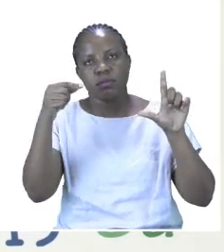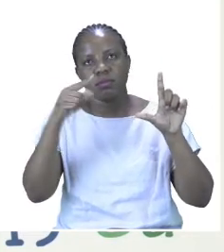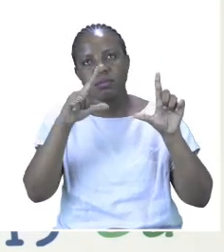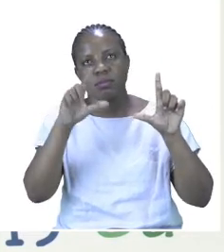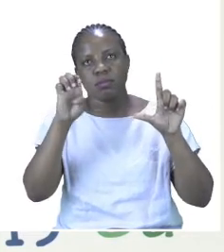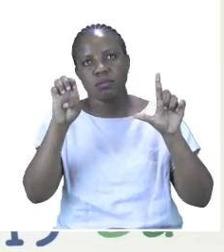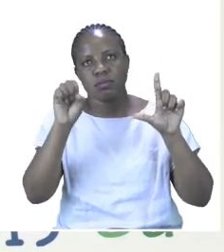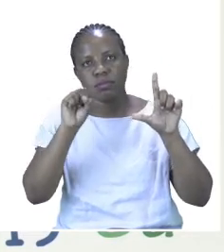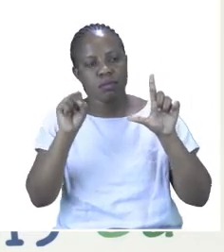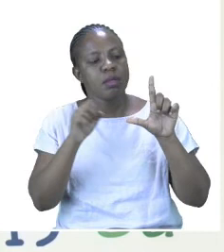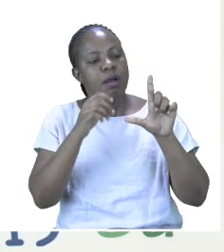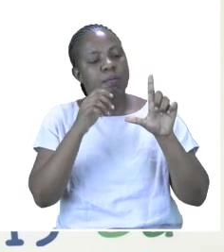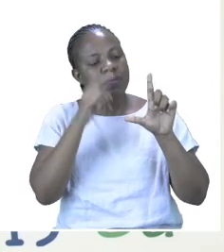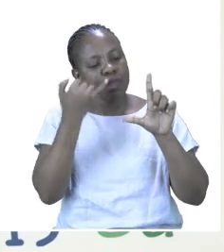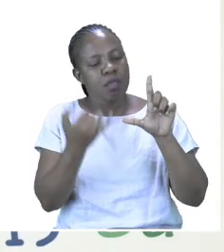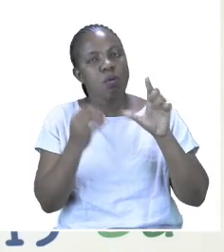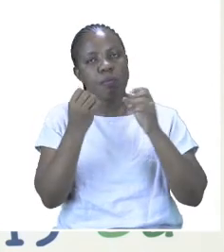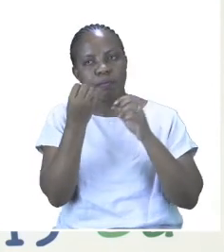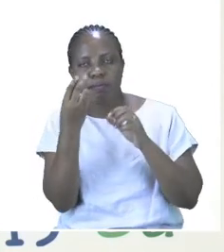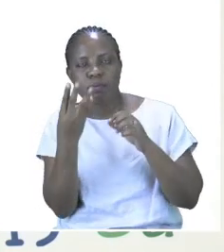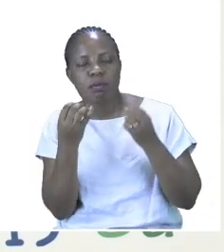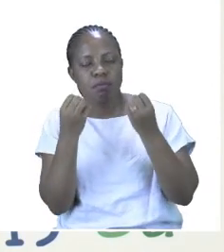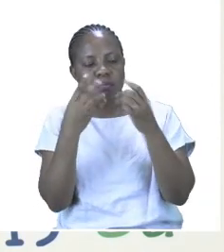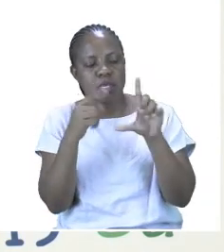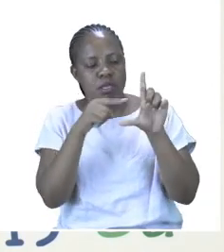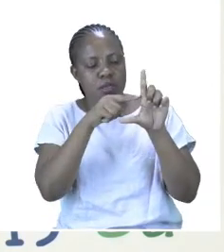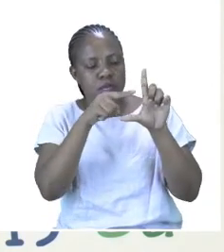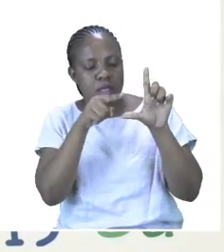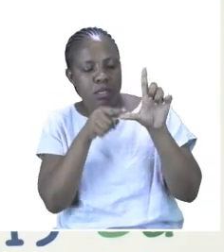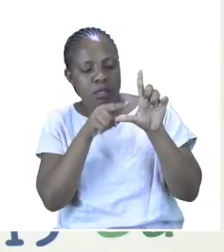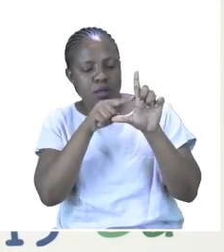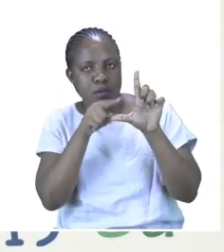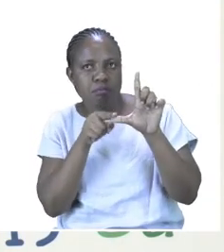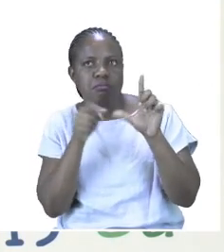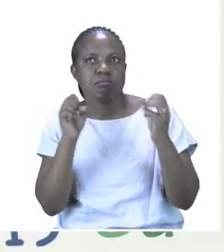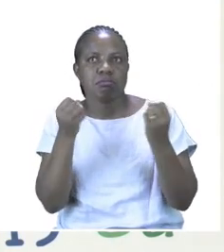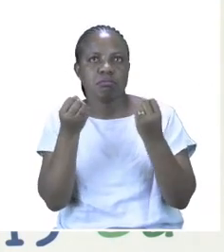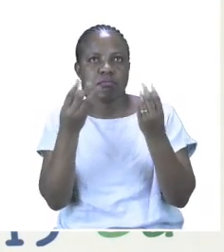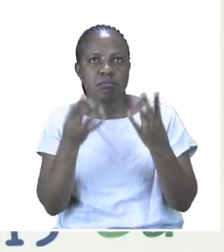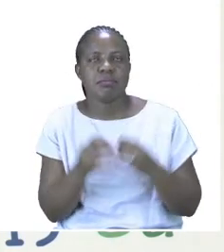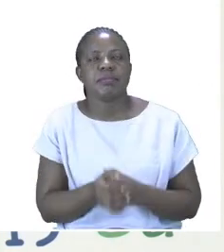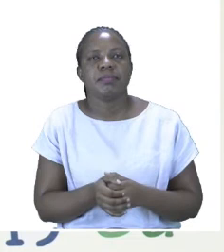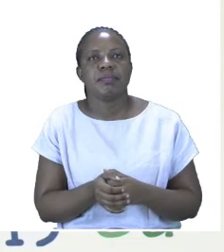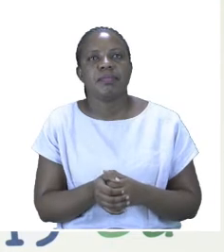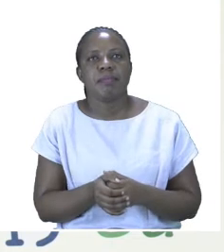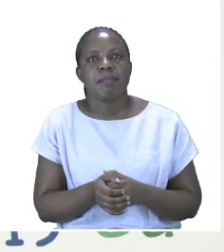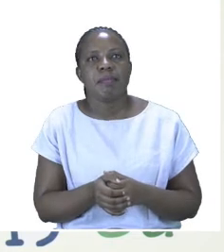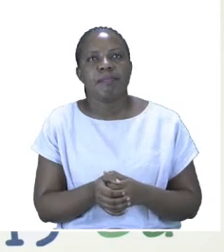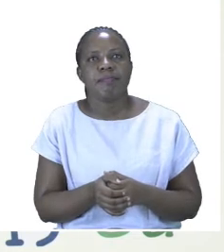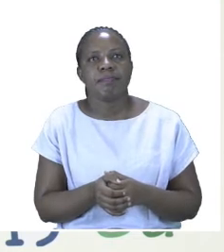count the angle. And then lastly, they are talking about